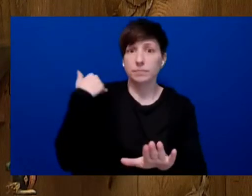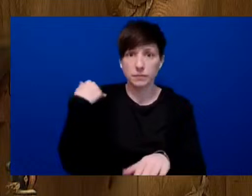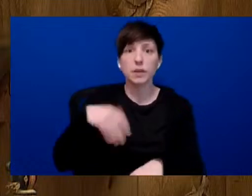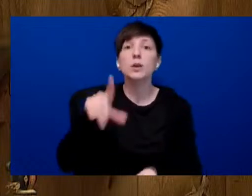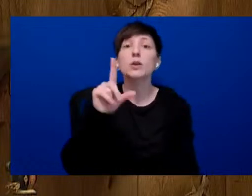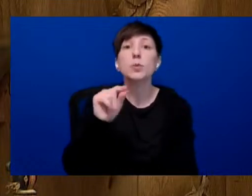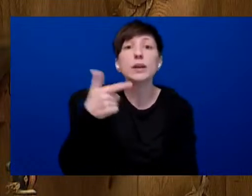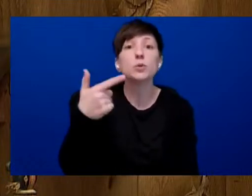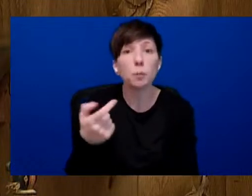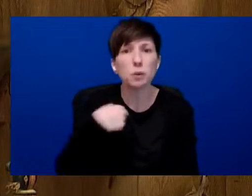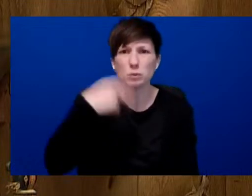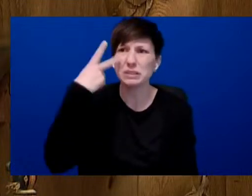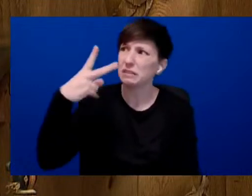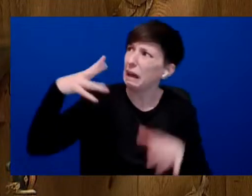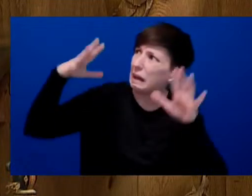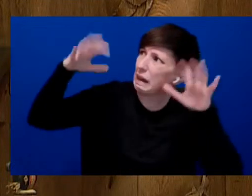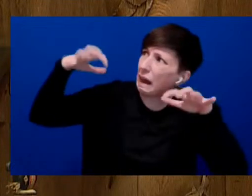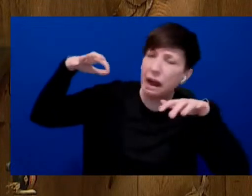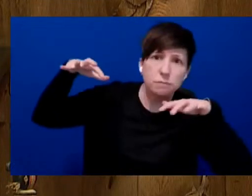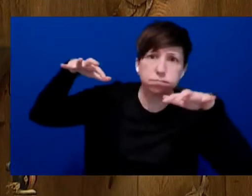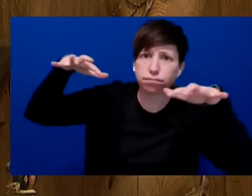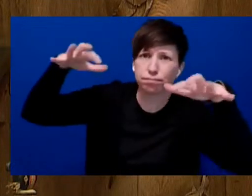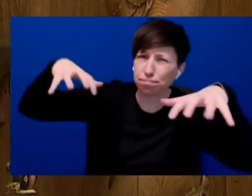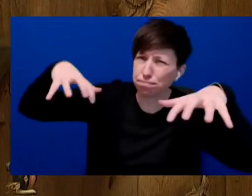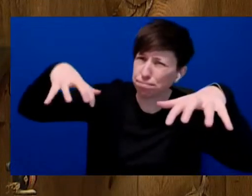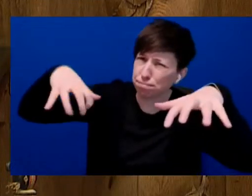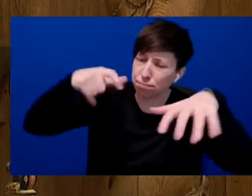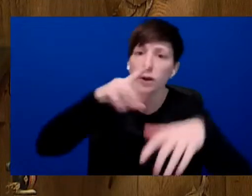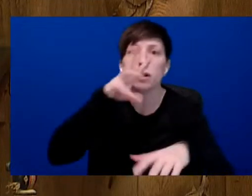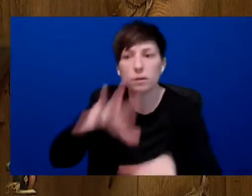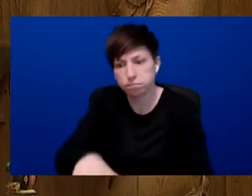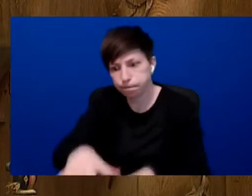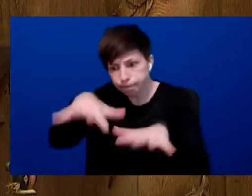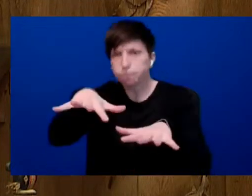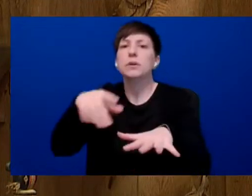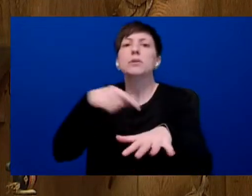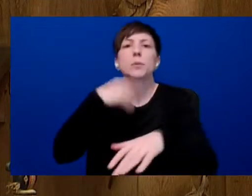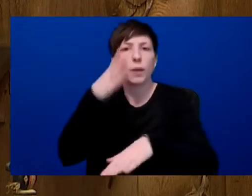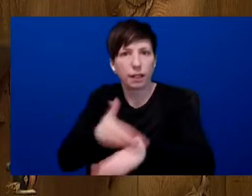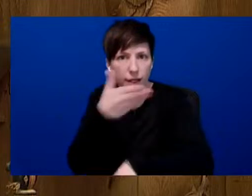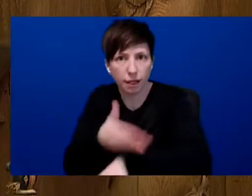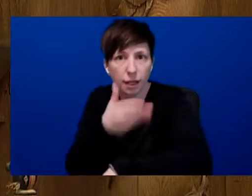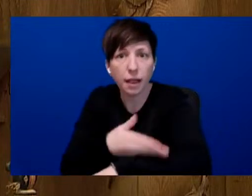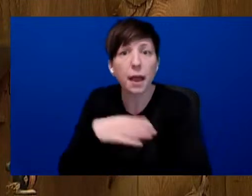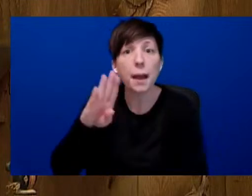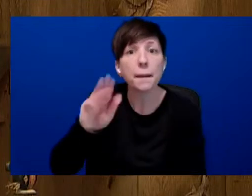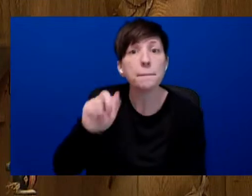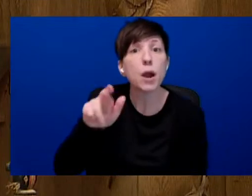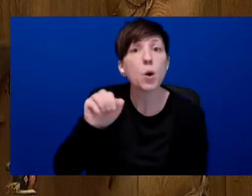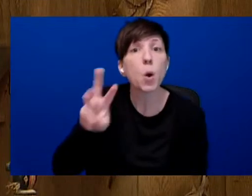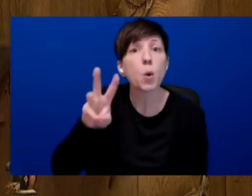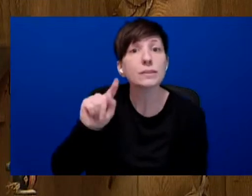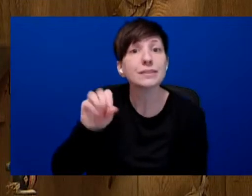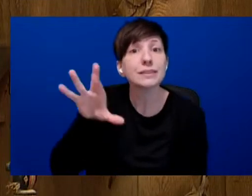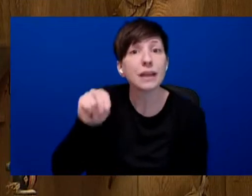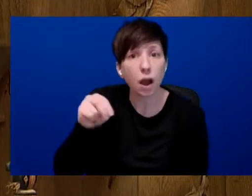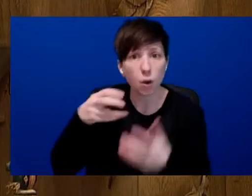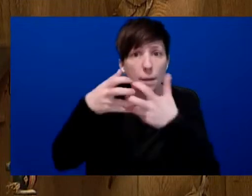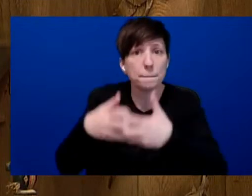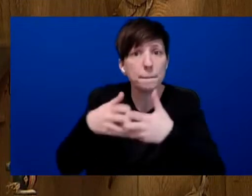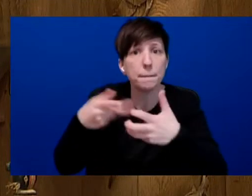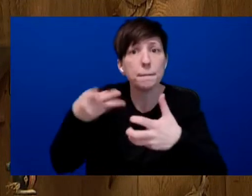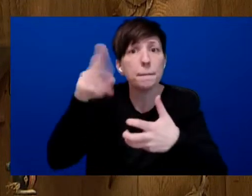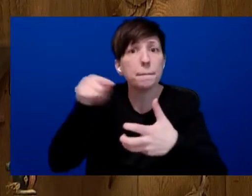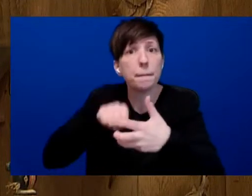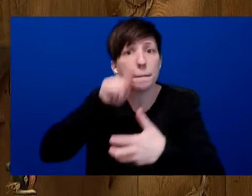2021. Just last week, new funding was announced to upgrade the Barrowtown pump station in Abbotsford and protect farmers in the